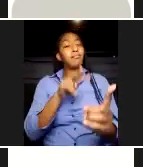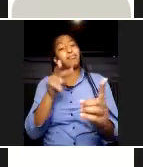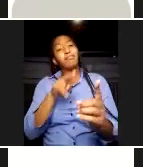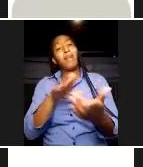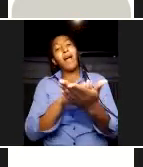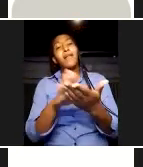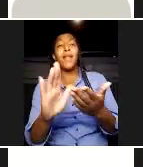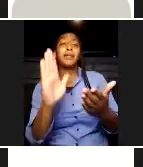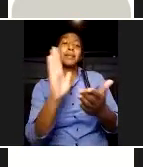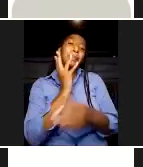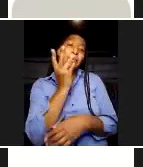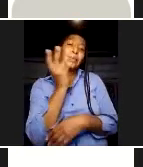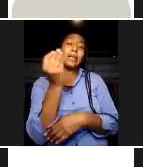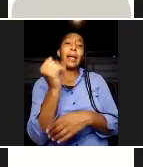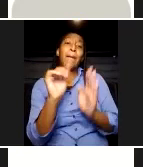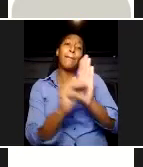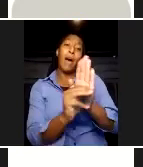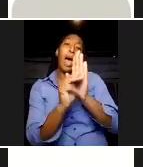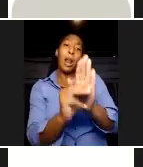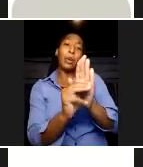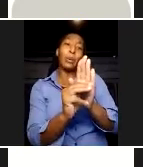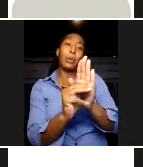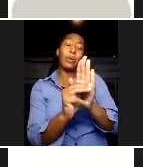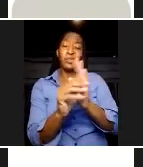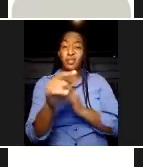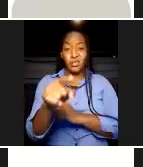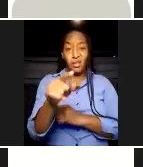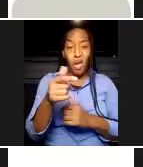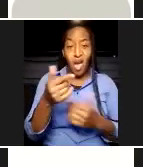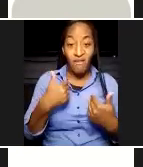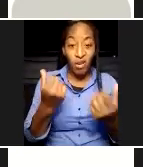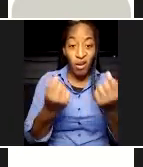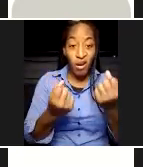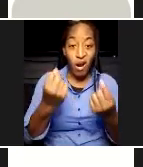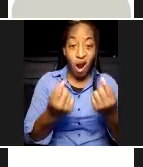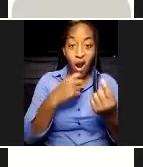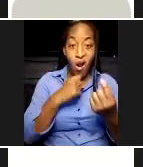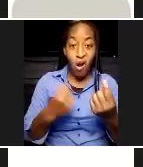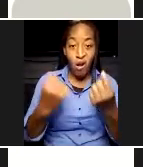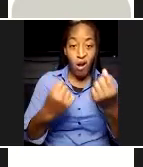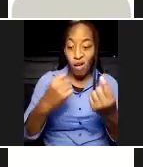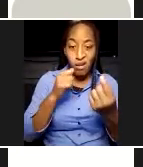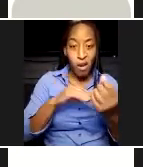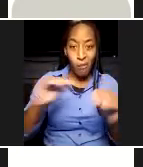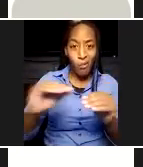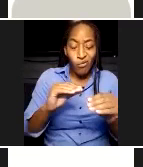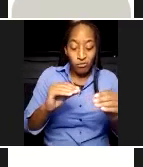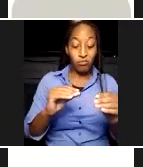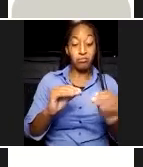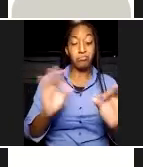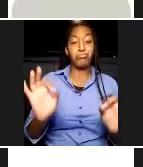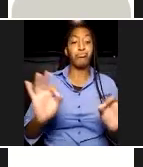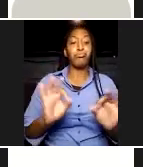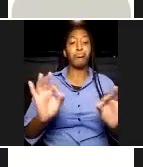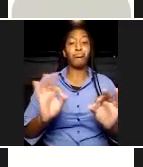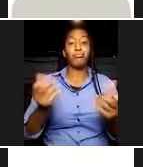I mean, it's like having a car at your house. If it doesn't move, it's not much of a car. All right. So these are